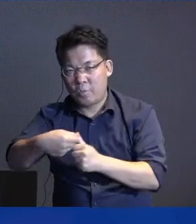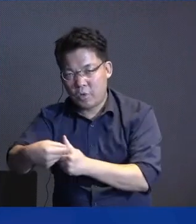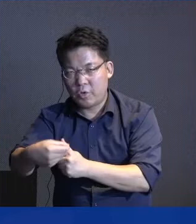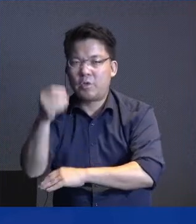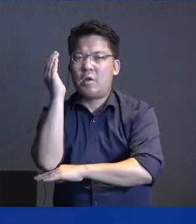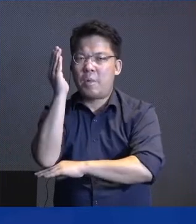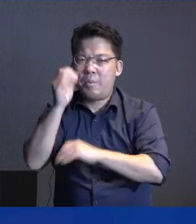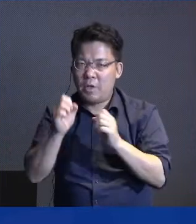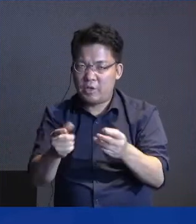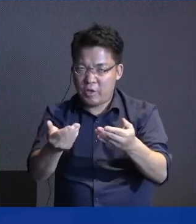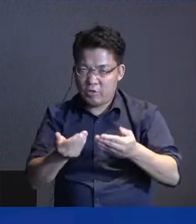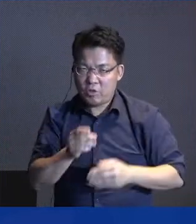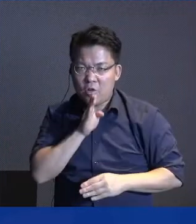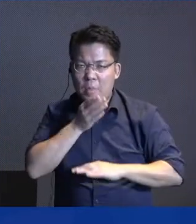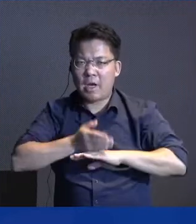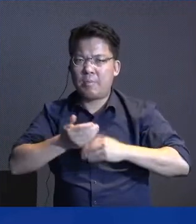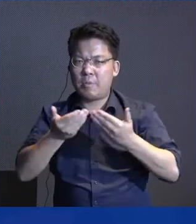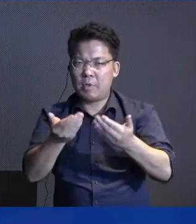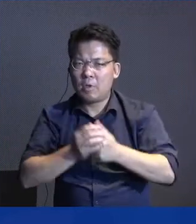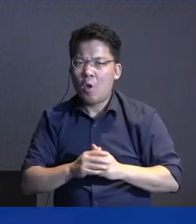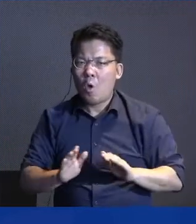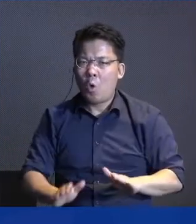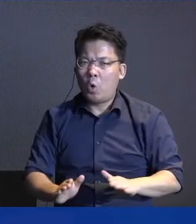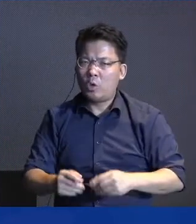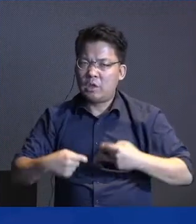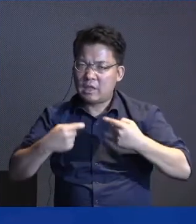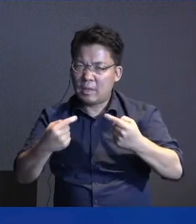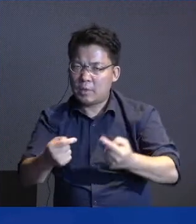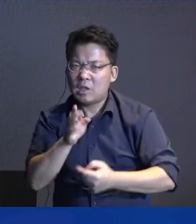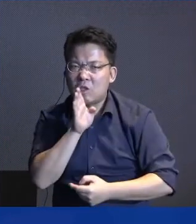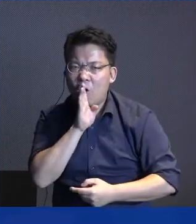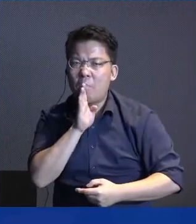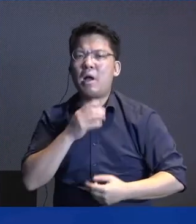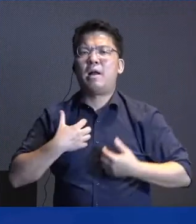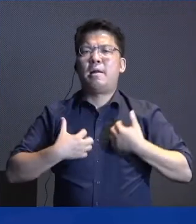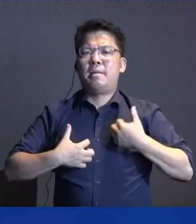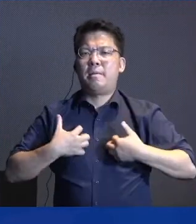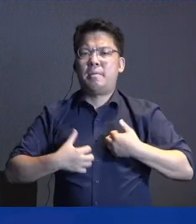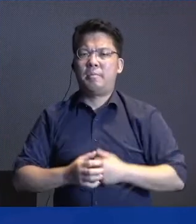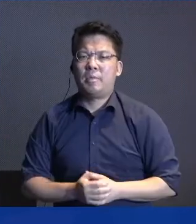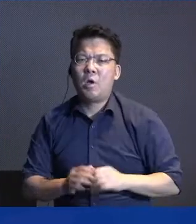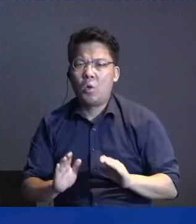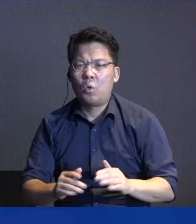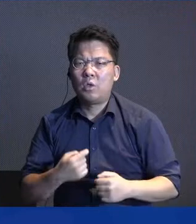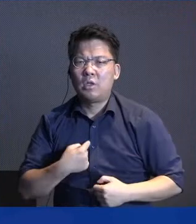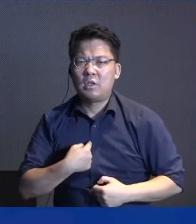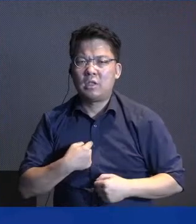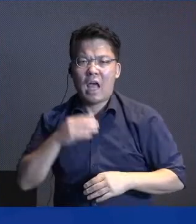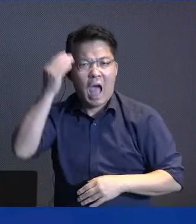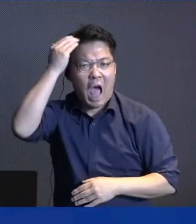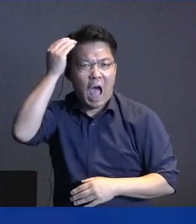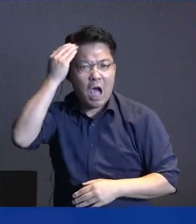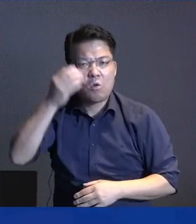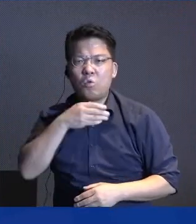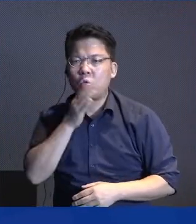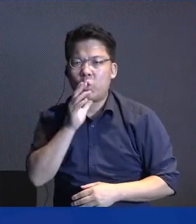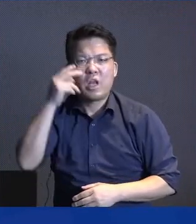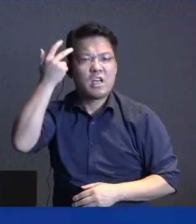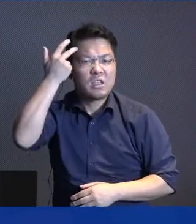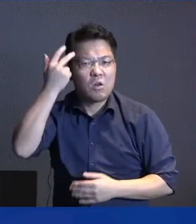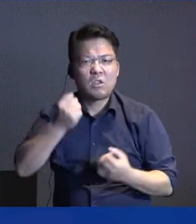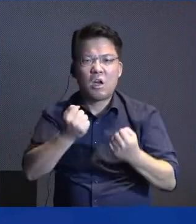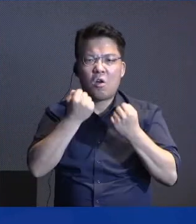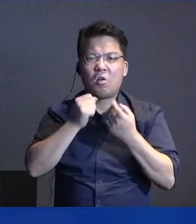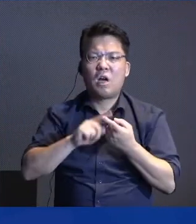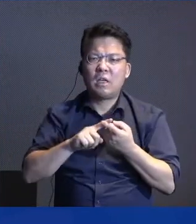today. So today I am going to talk about mental health of older adults in Korea. I was asked